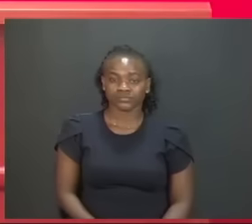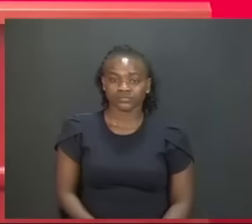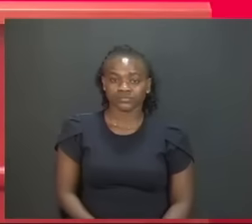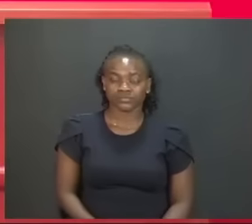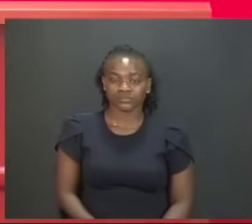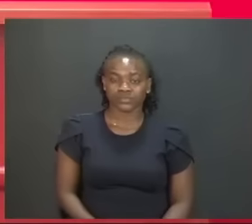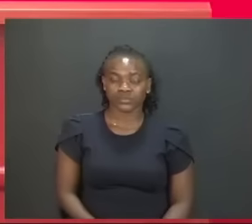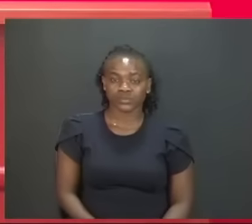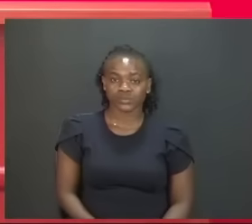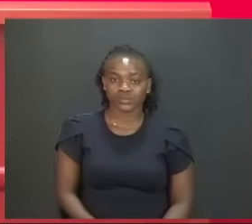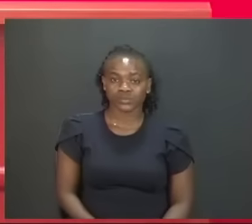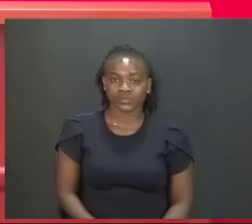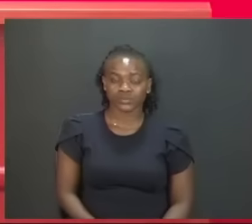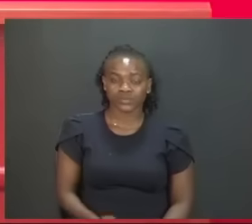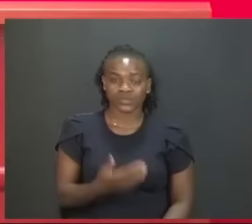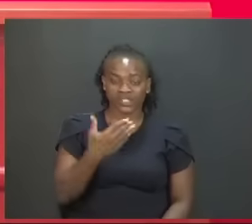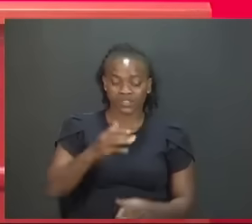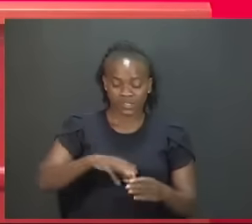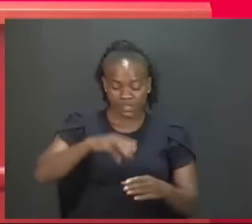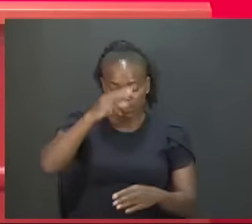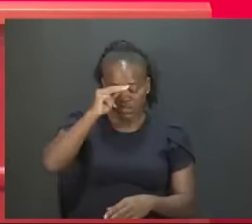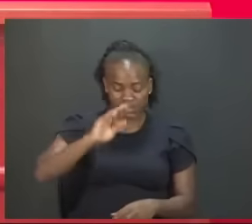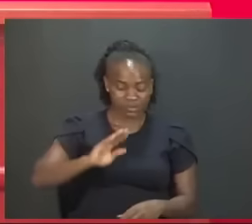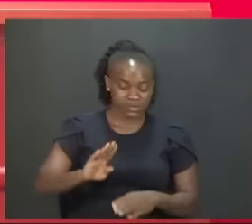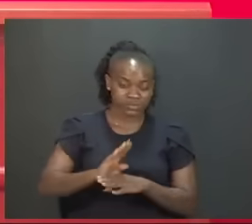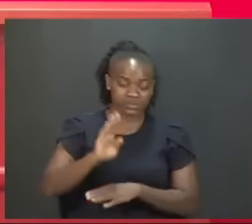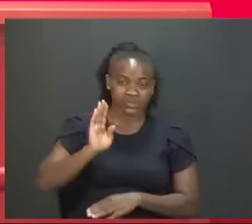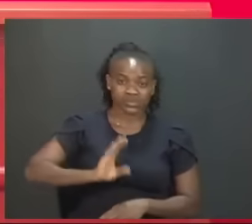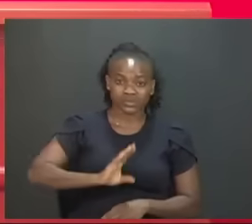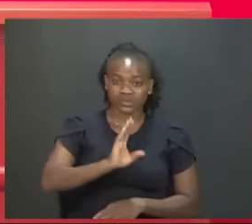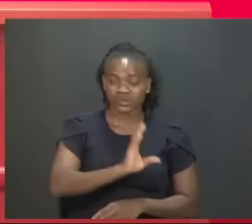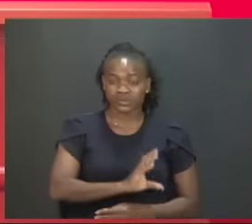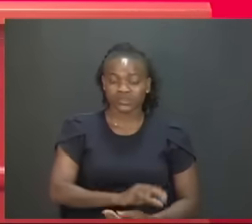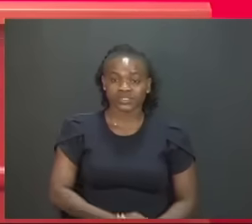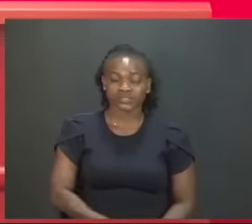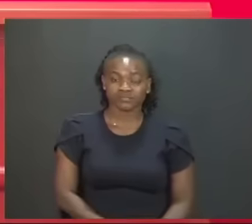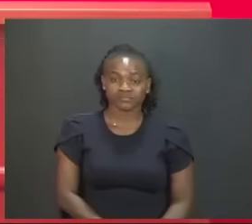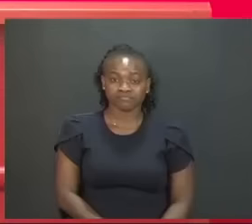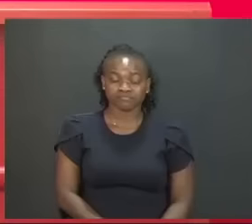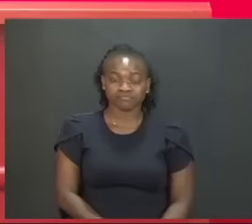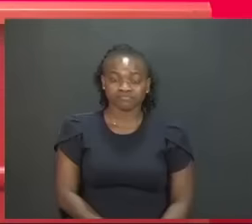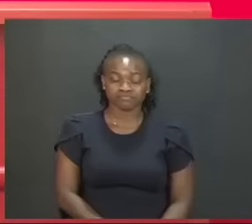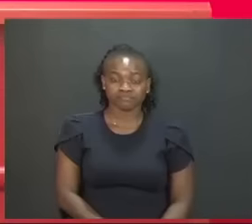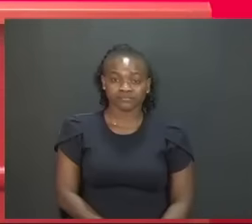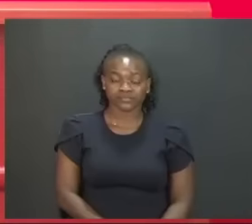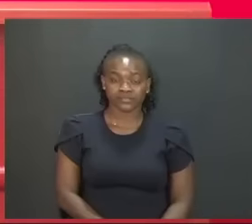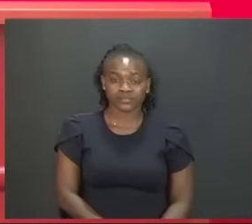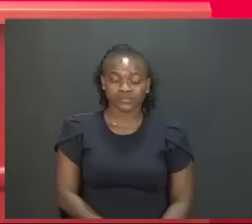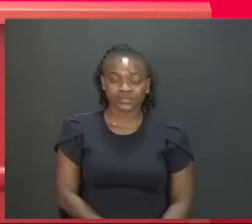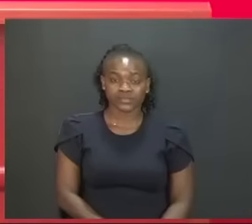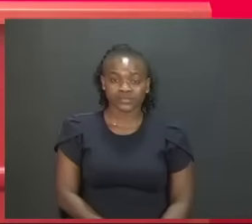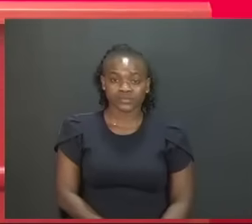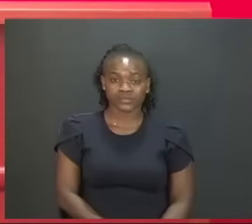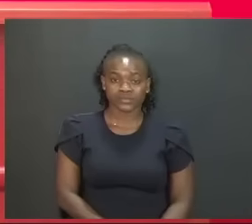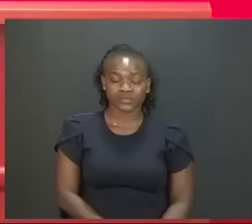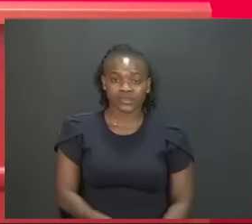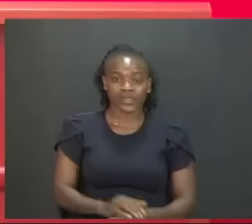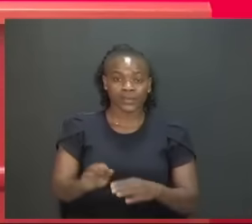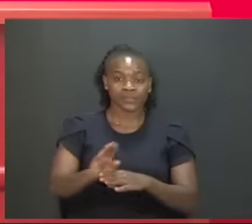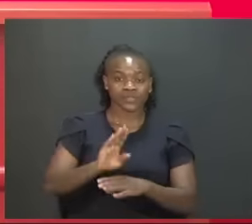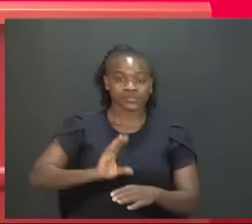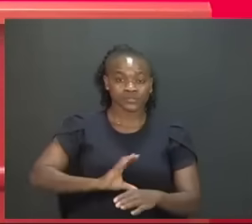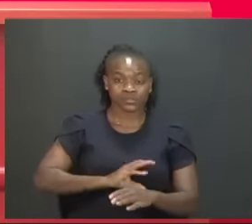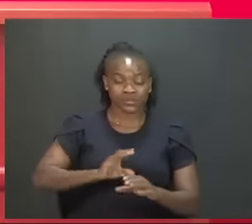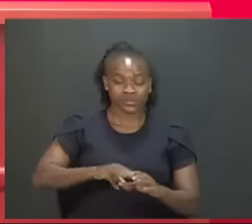Thank you very much, Chairman of the Business Committee. Honourable members, the Business Committee, led by the Chairman,